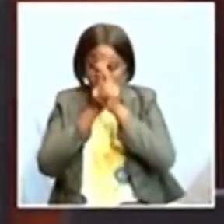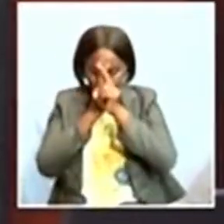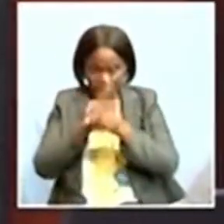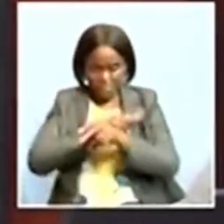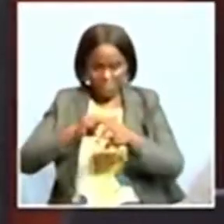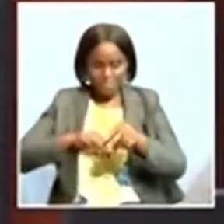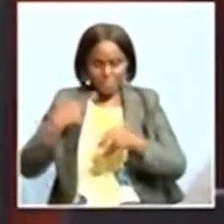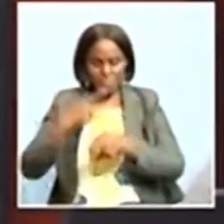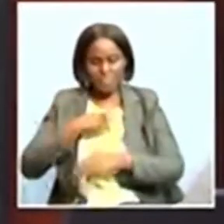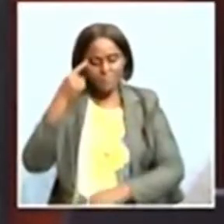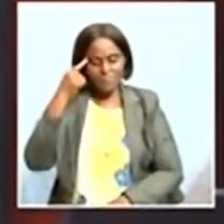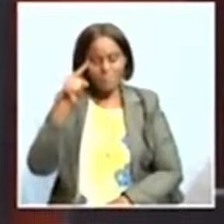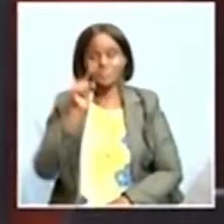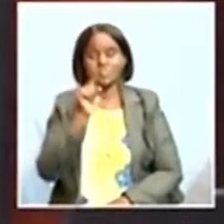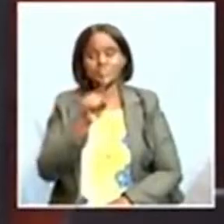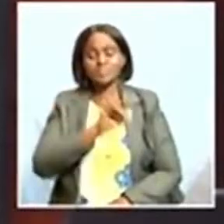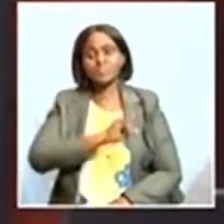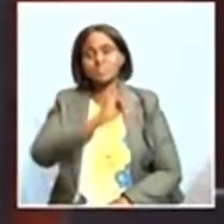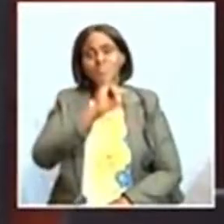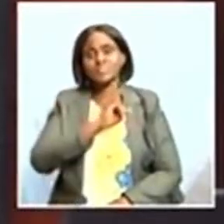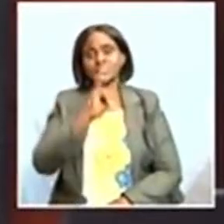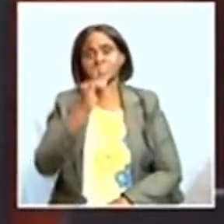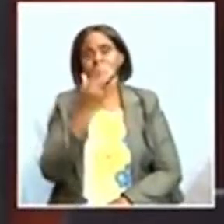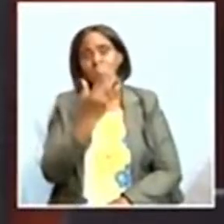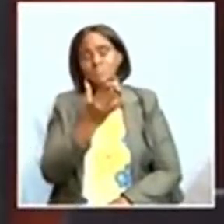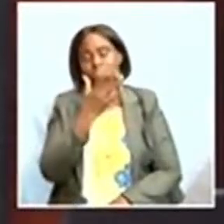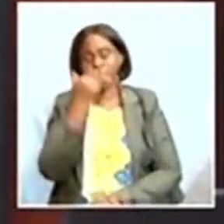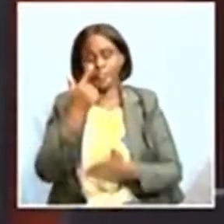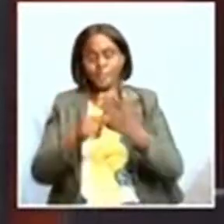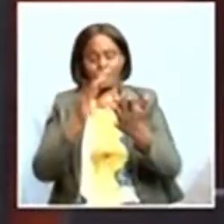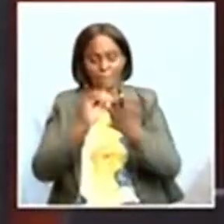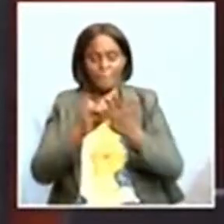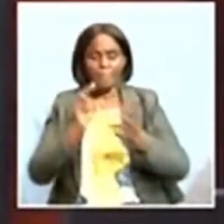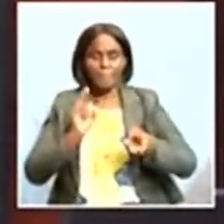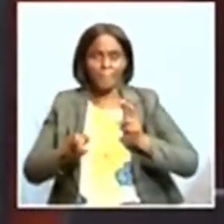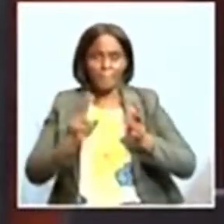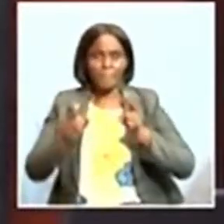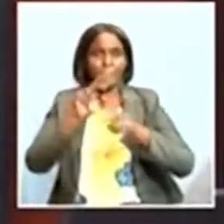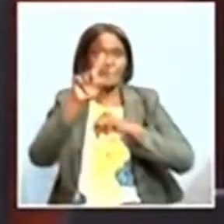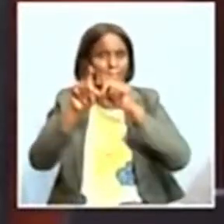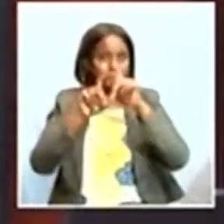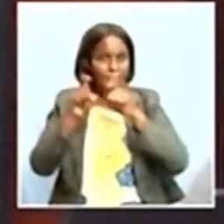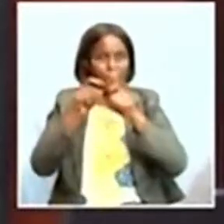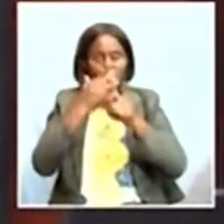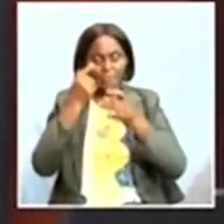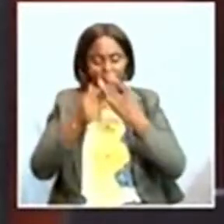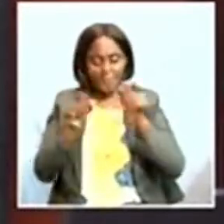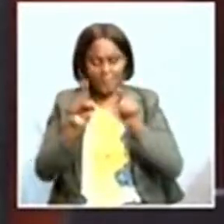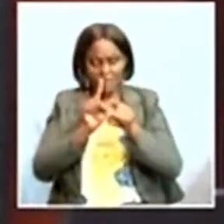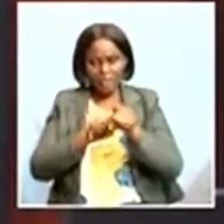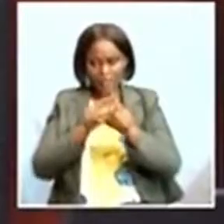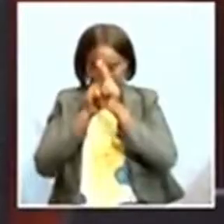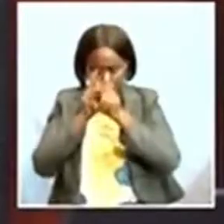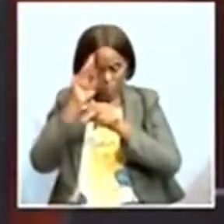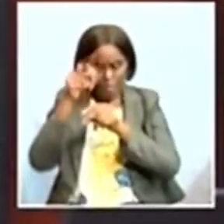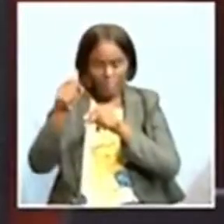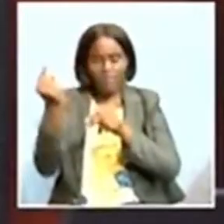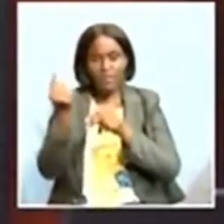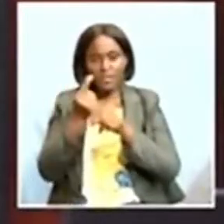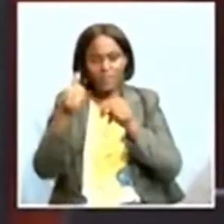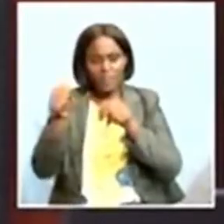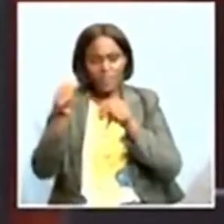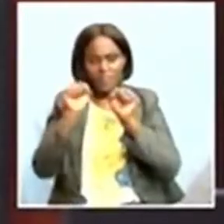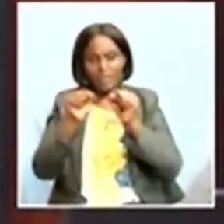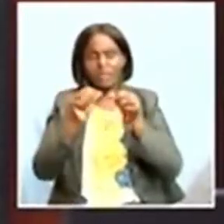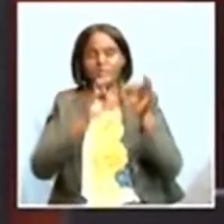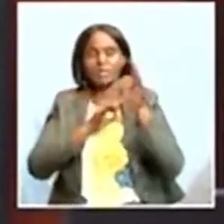Member for Iteji is to put in an urgent question. Then the Honorable Minister can be able